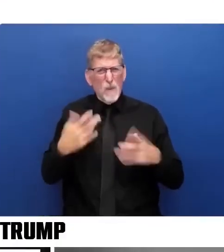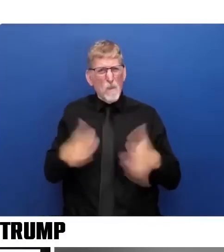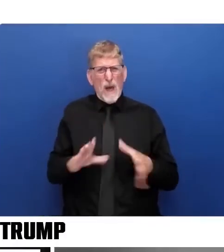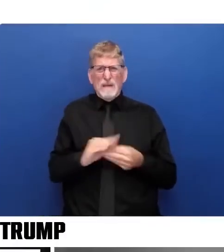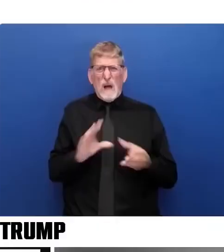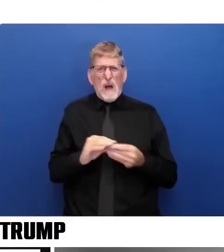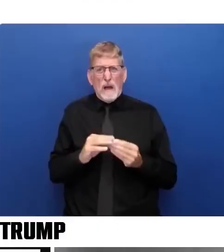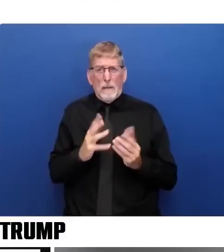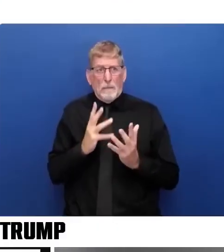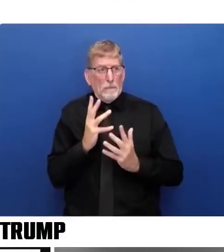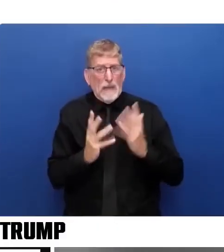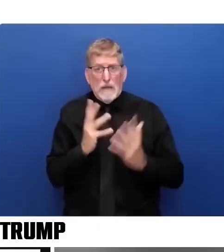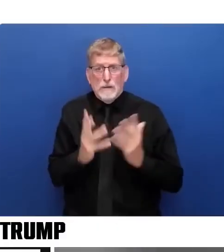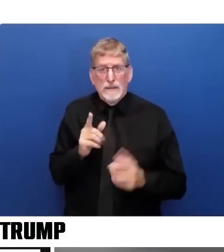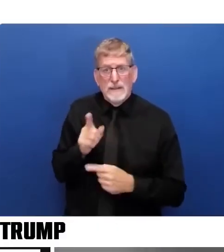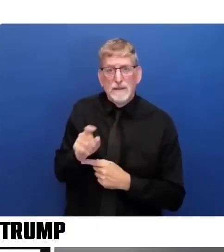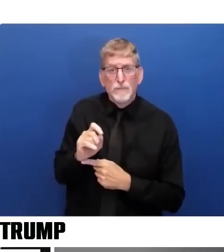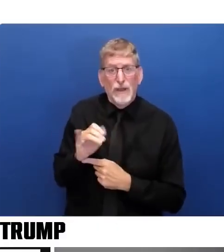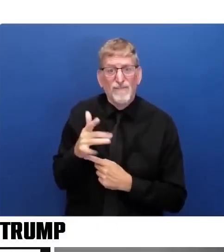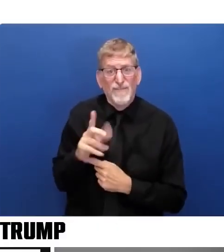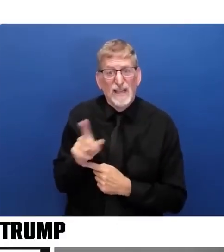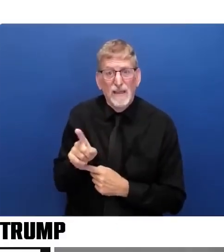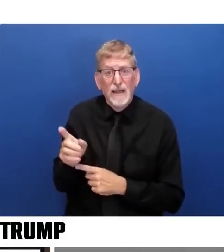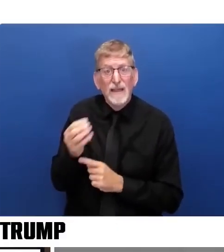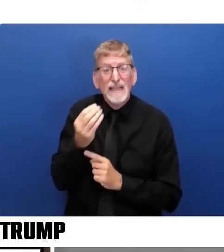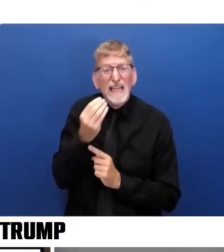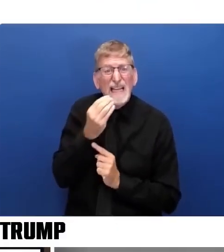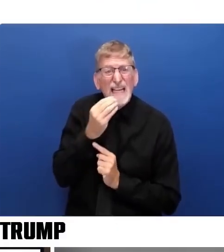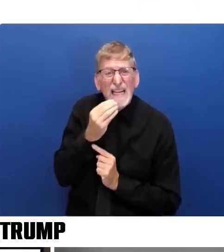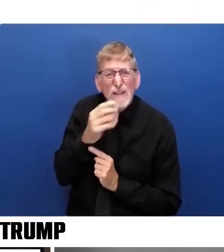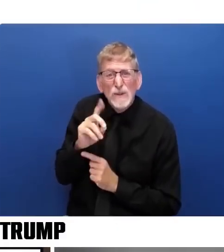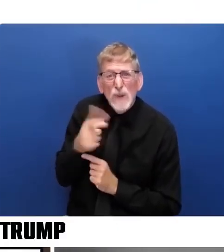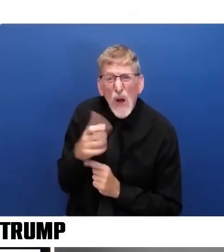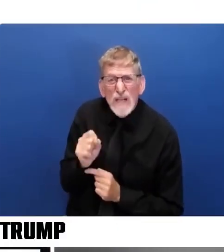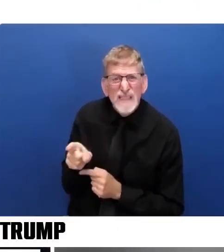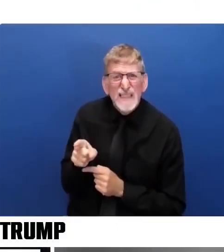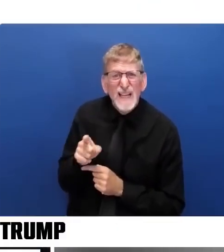the dogs, the people that came in. They're eating the cats. They're